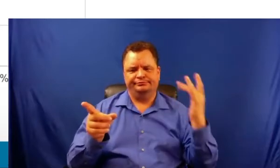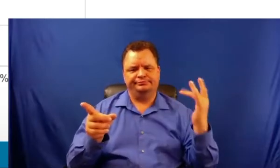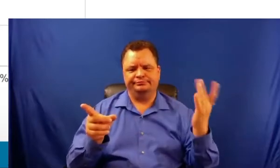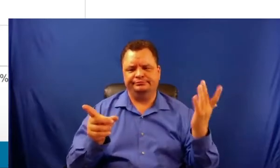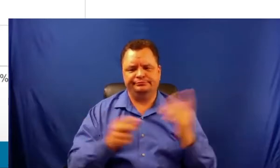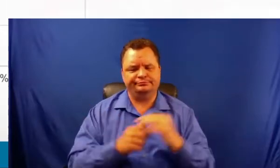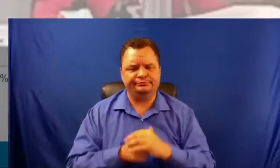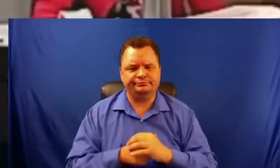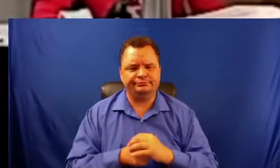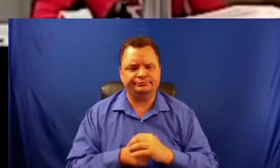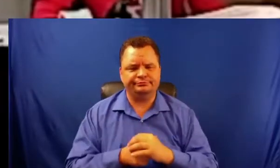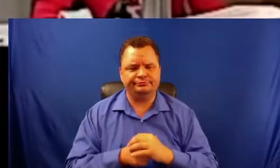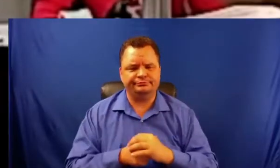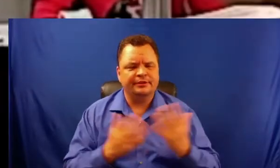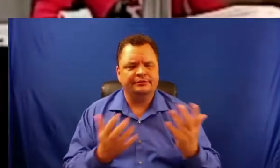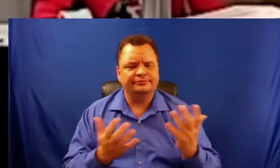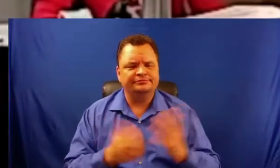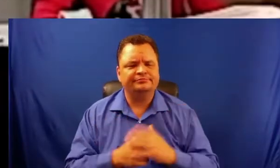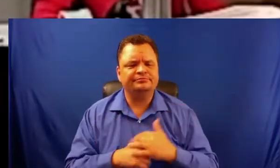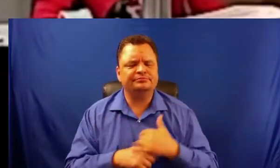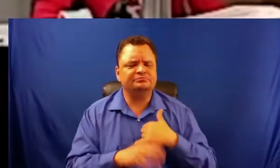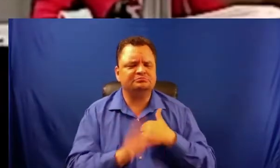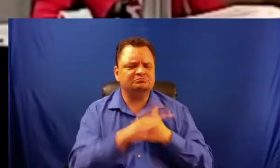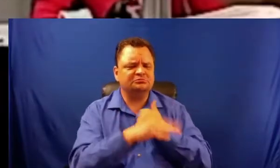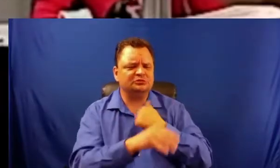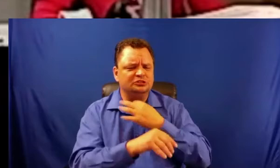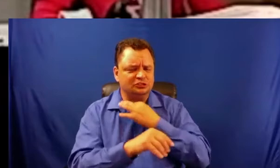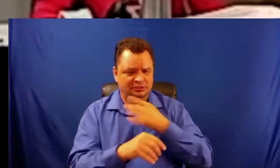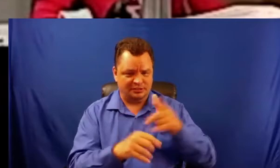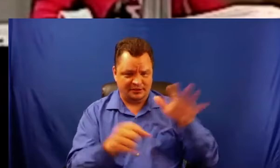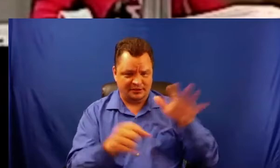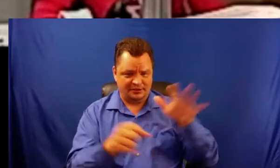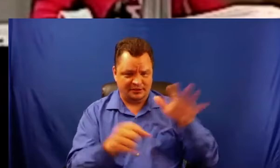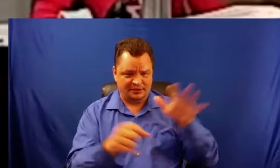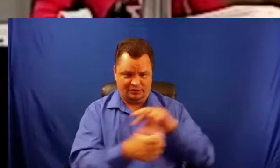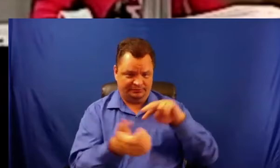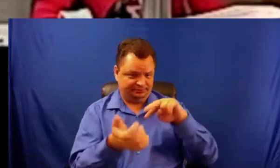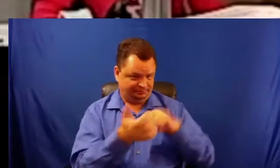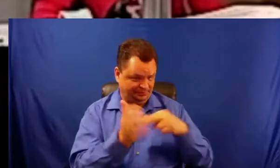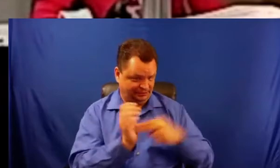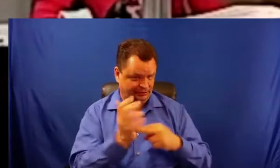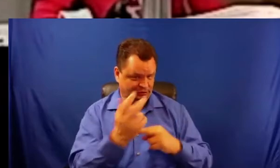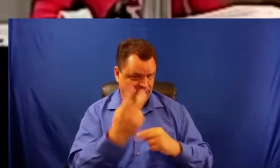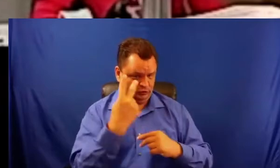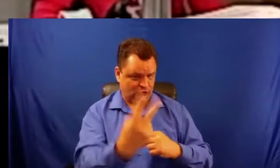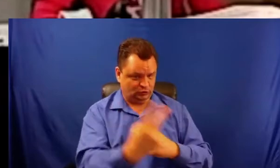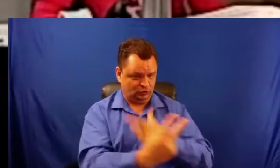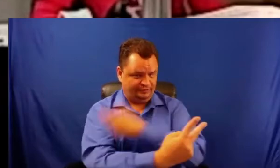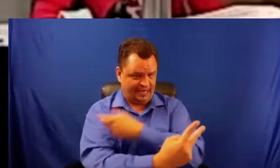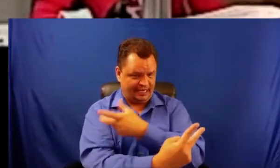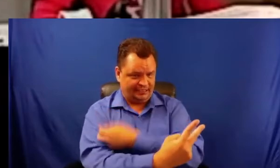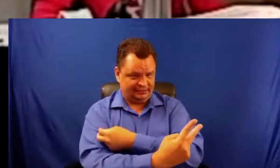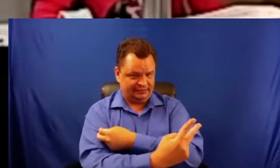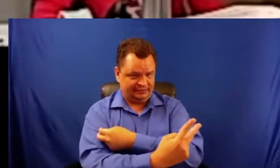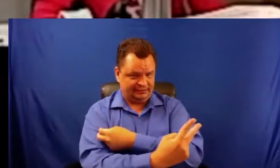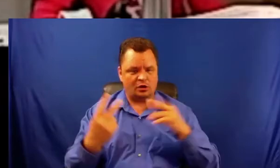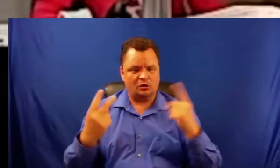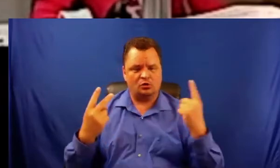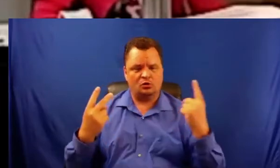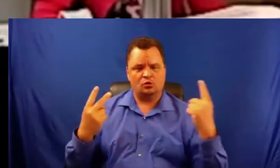doses of mRNA vaccines or 1 dose of Johnson & Johnson vaccine. Would you be able